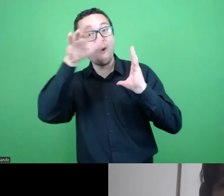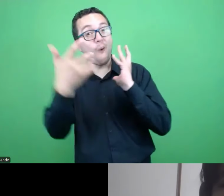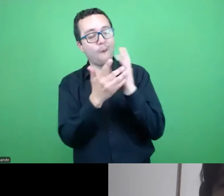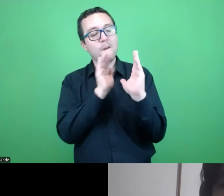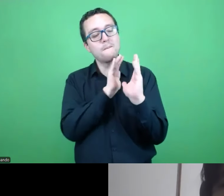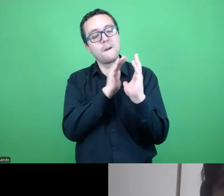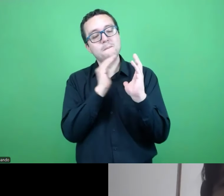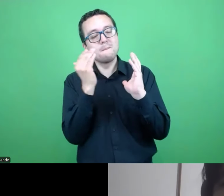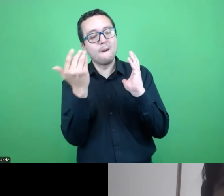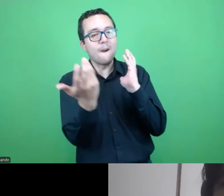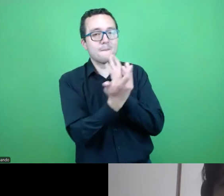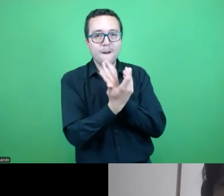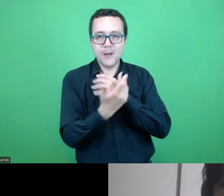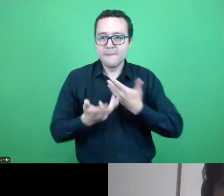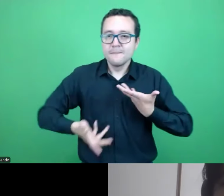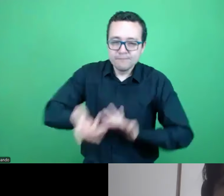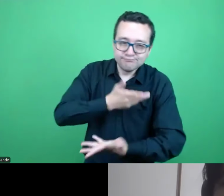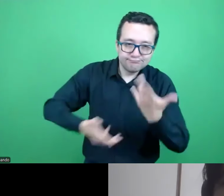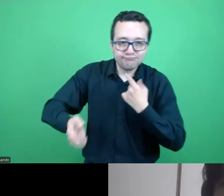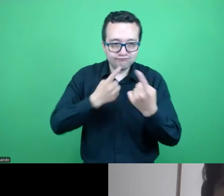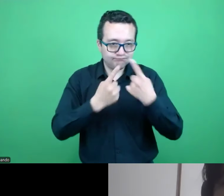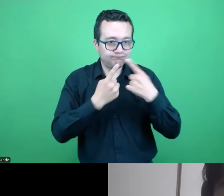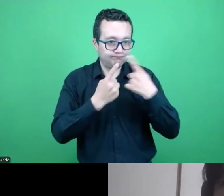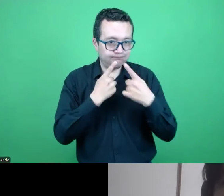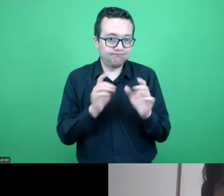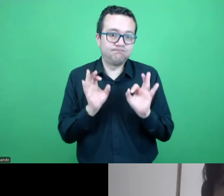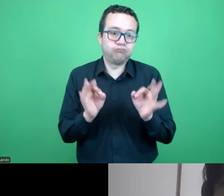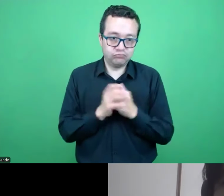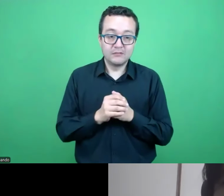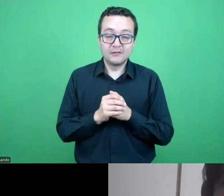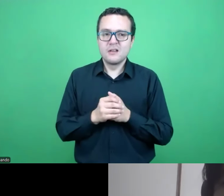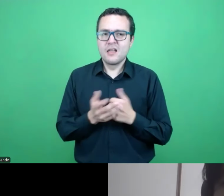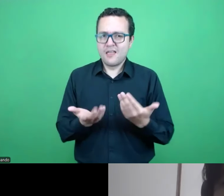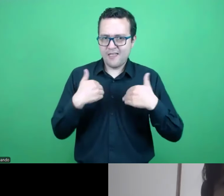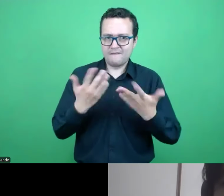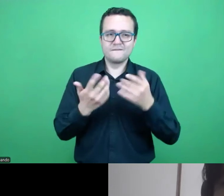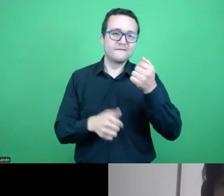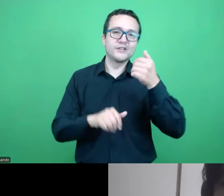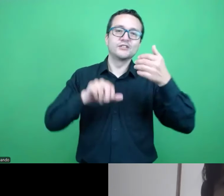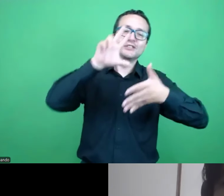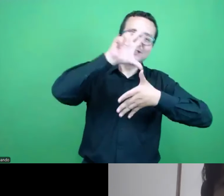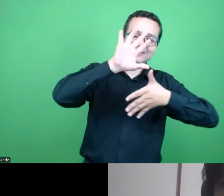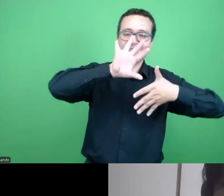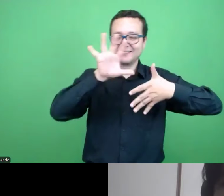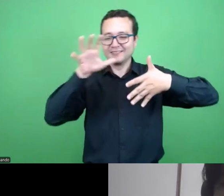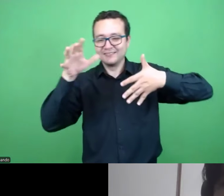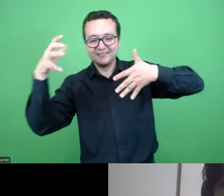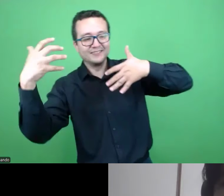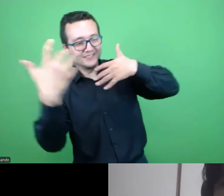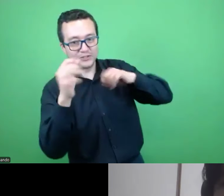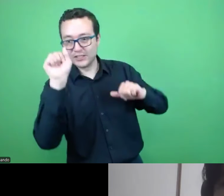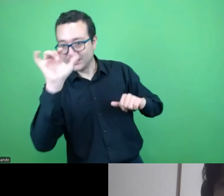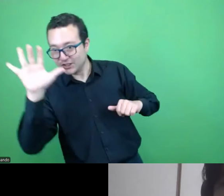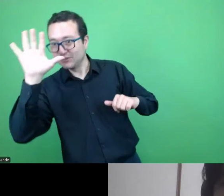were several regional consultations with youth with disabilities. Some of them were in person, some of them were virtual. A